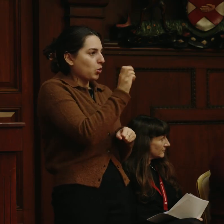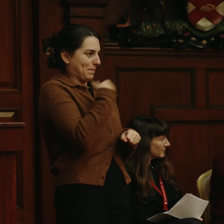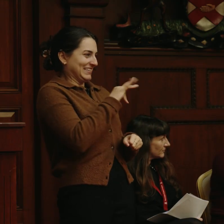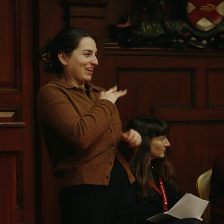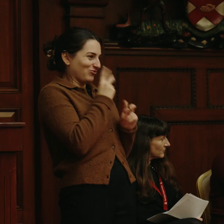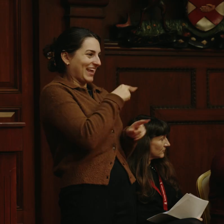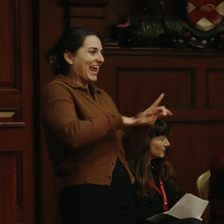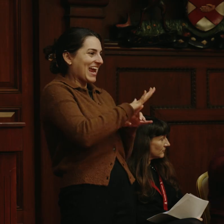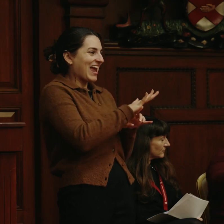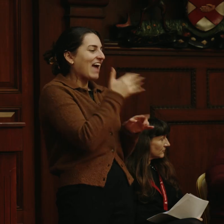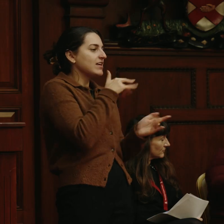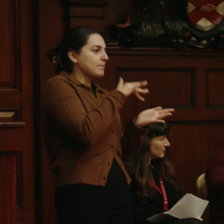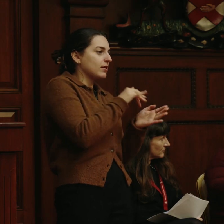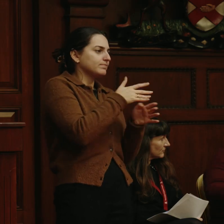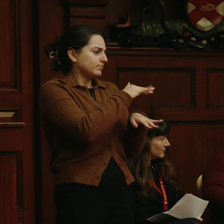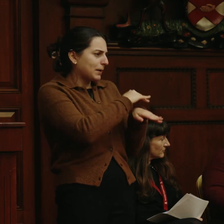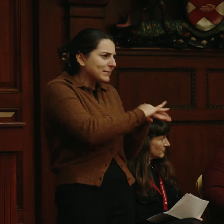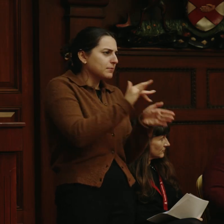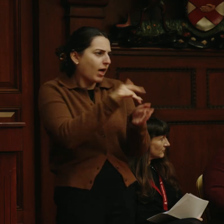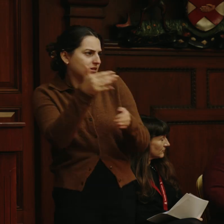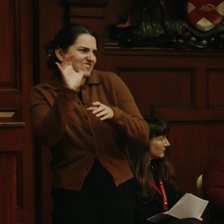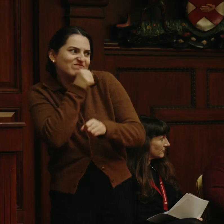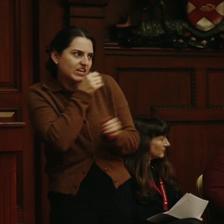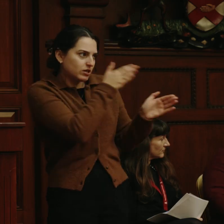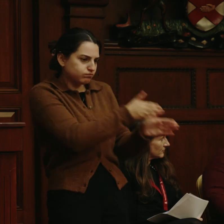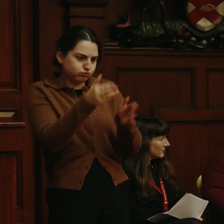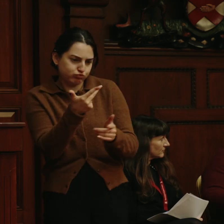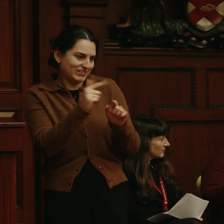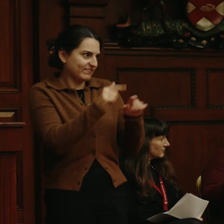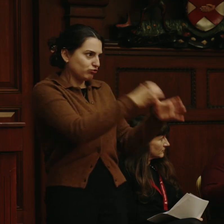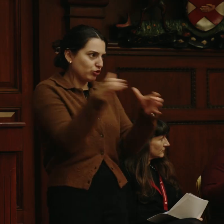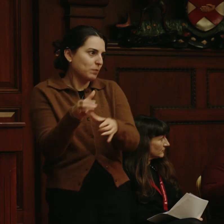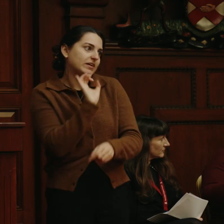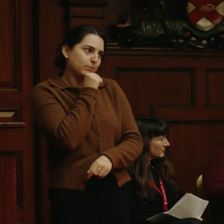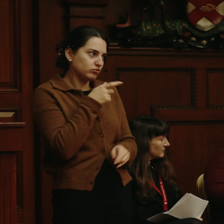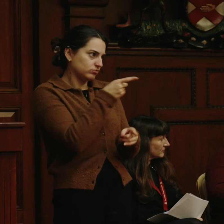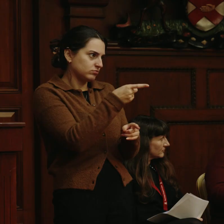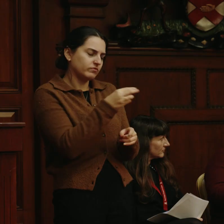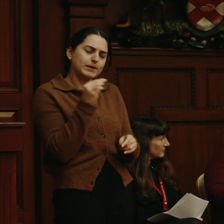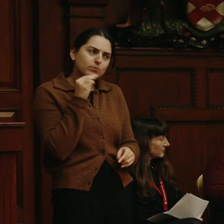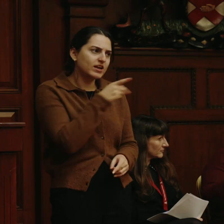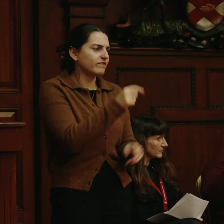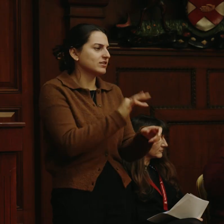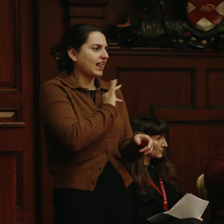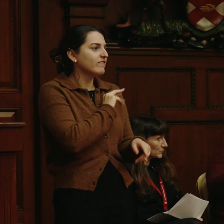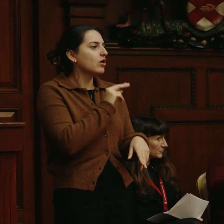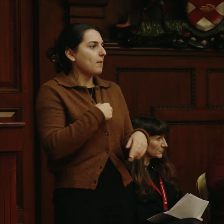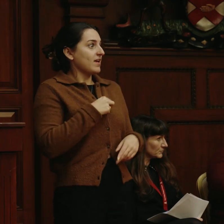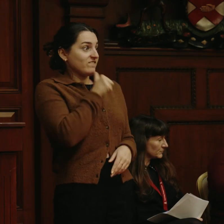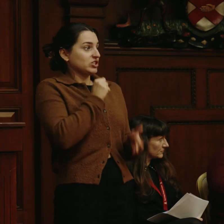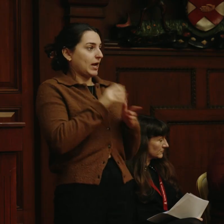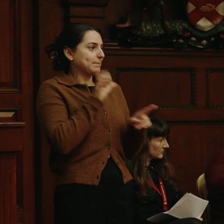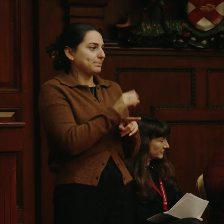again you have kind of mild, mediums and severe patients. And I think that's really important, because if you're new to Sjögren's and you